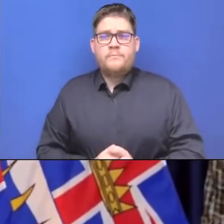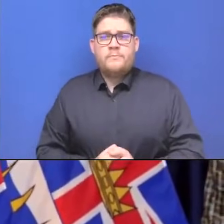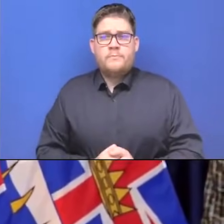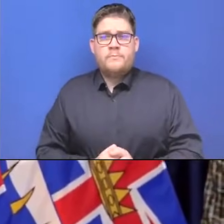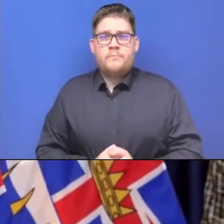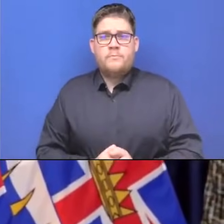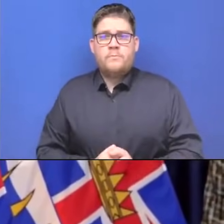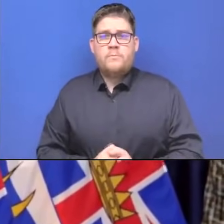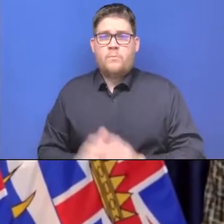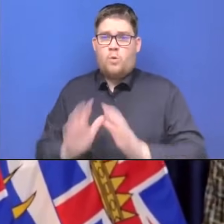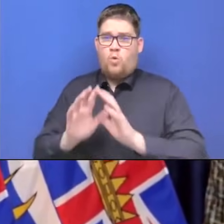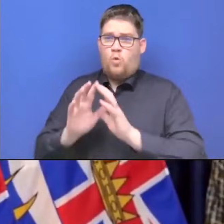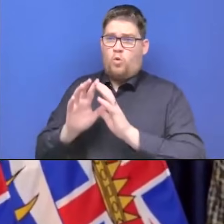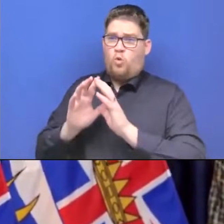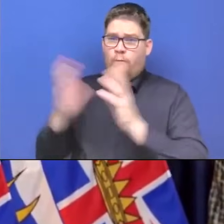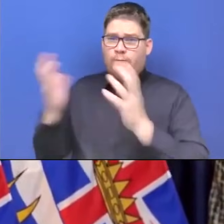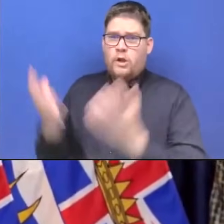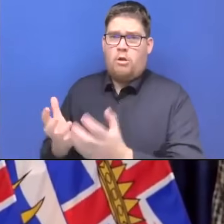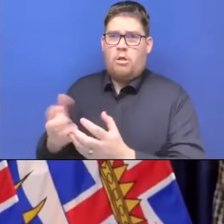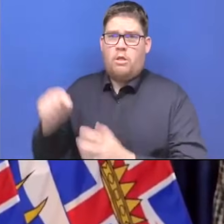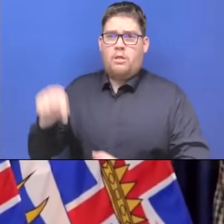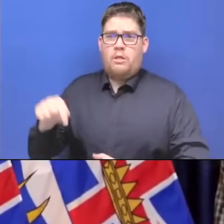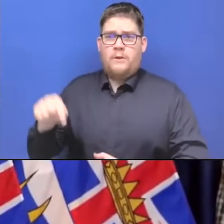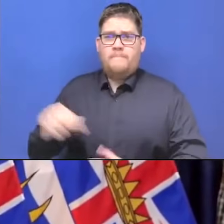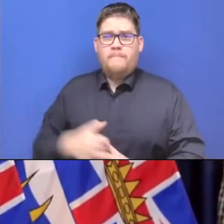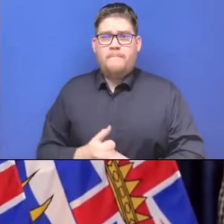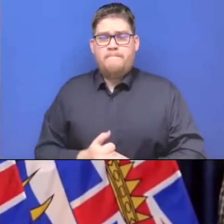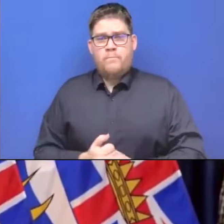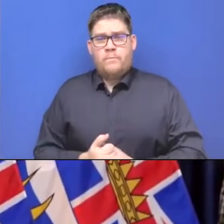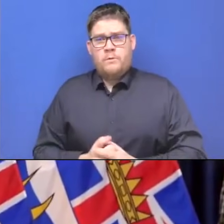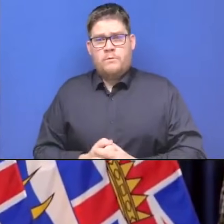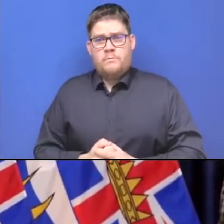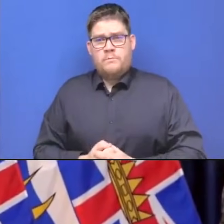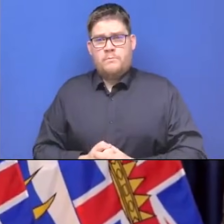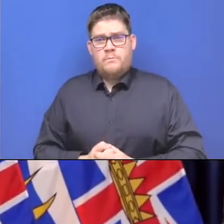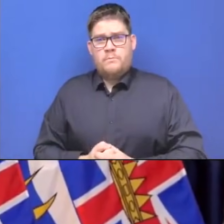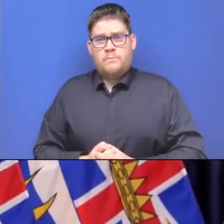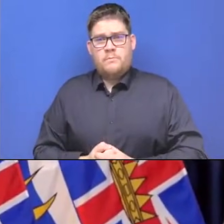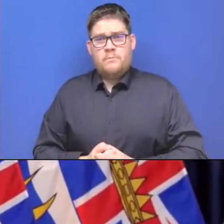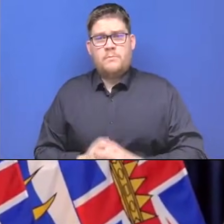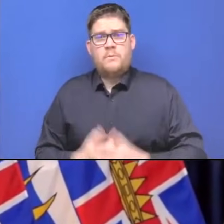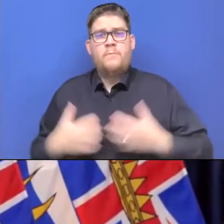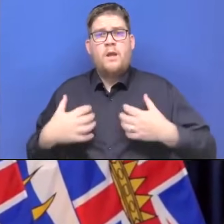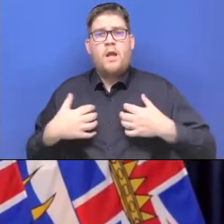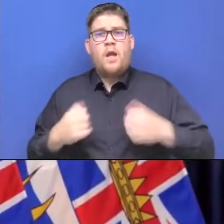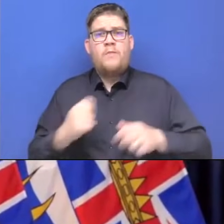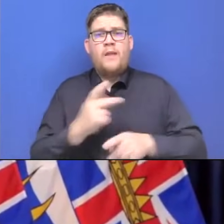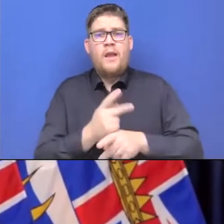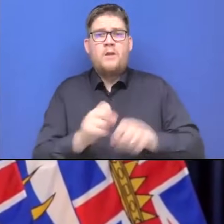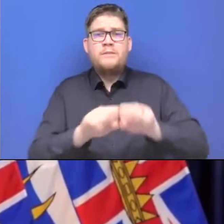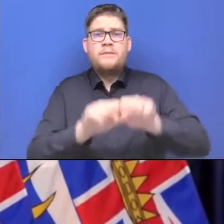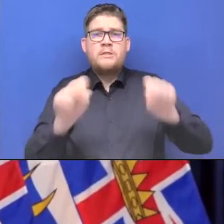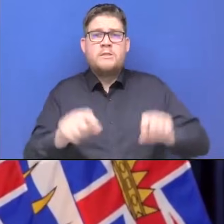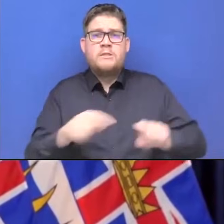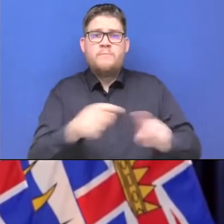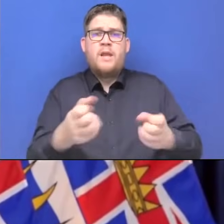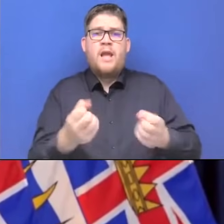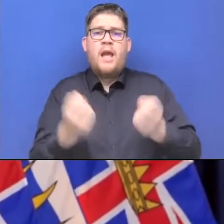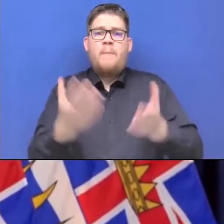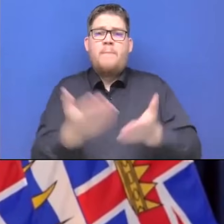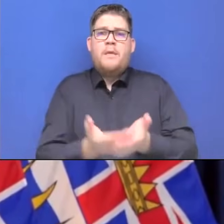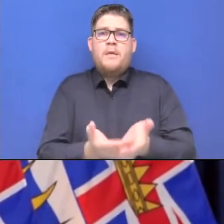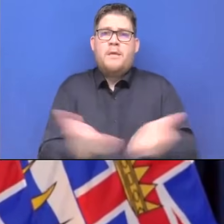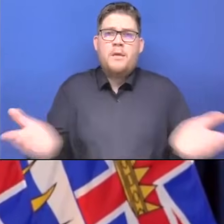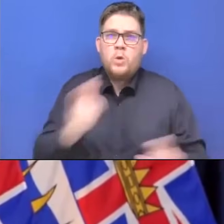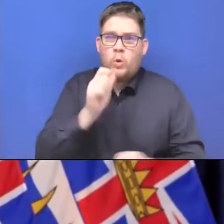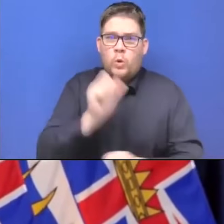overall occupancy rate of the healthcare system. This is our important daily measure of where we sit in terms of both available